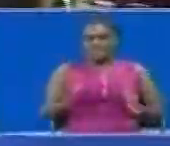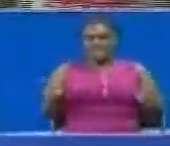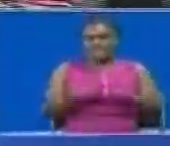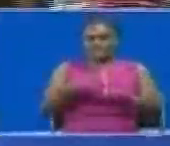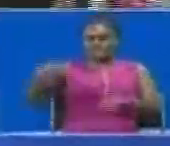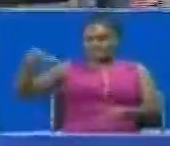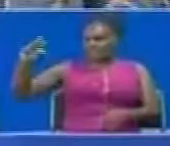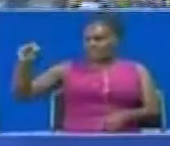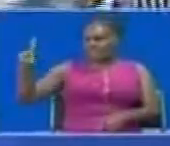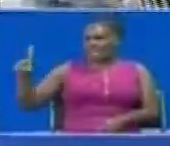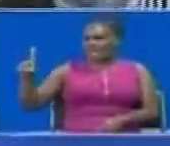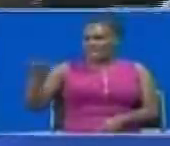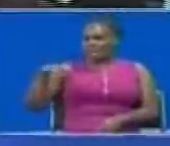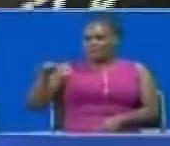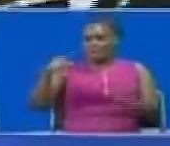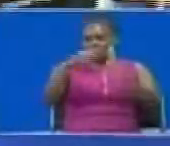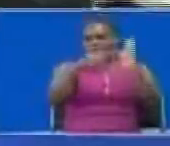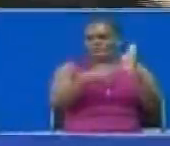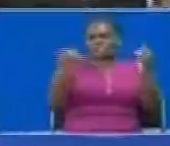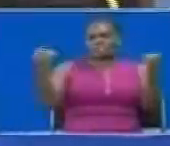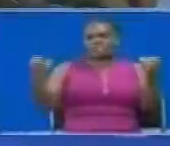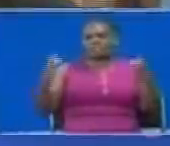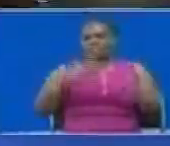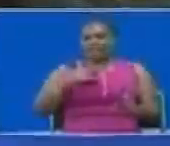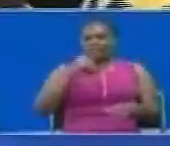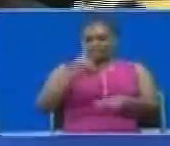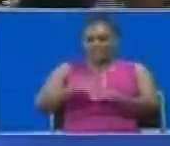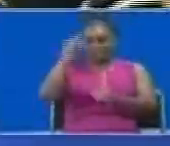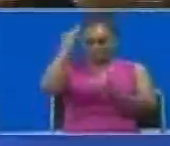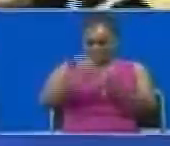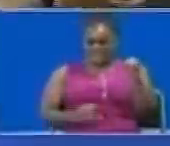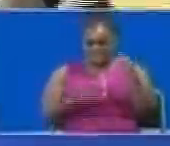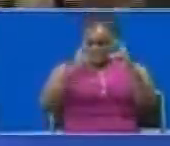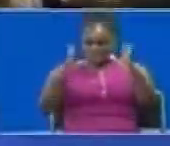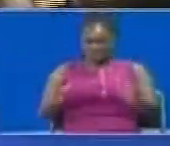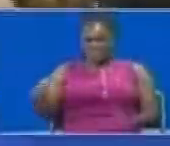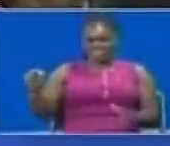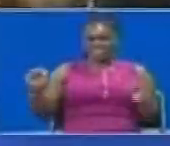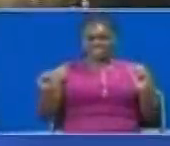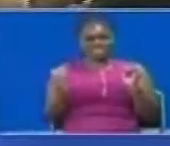Indasi akitajwa kama mchezaji mwenye alama nyingi kwenye msururu wa fainali. Robinson Okenye, KTN Michezo.